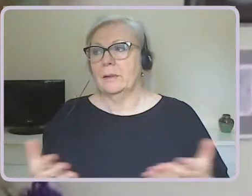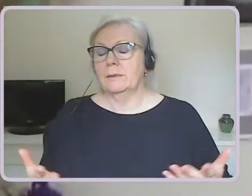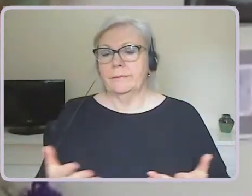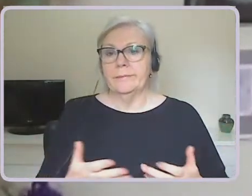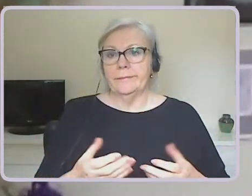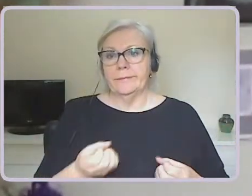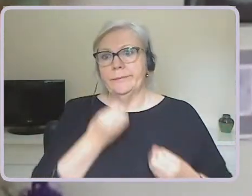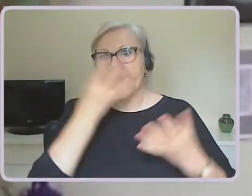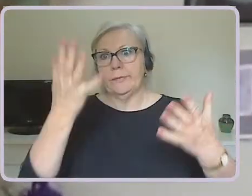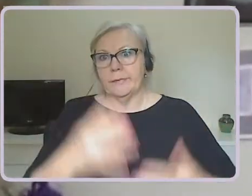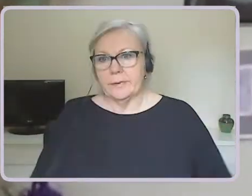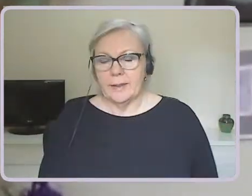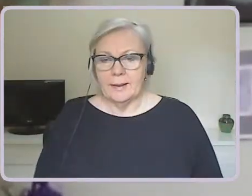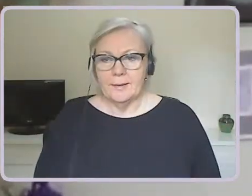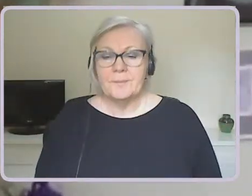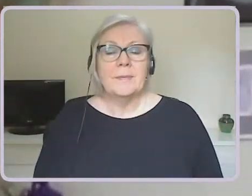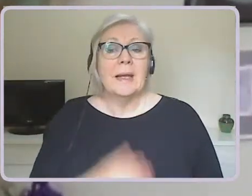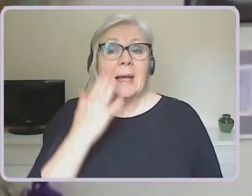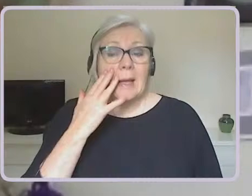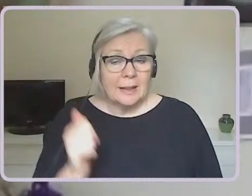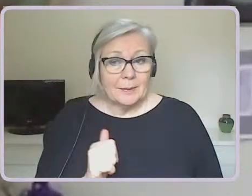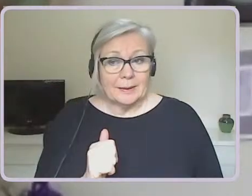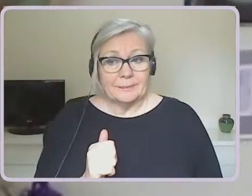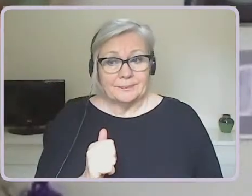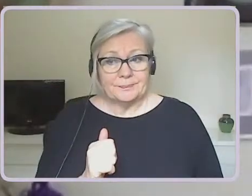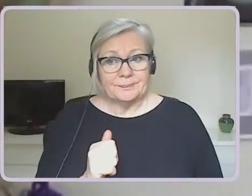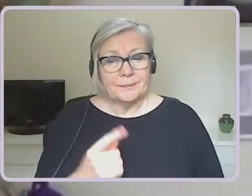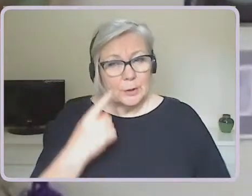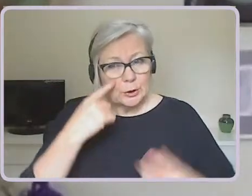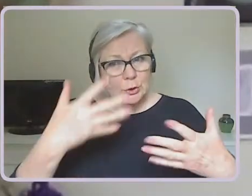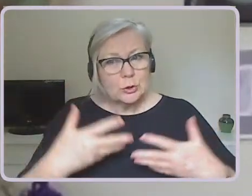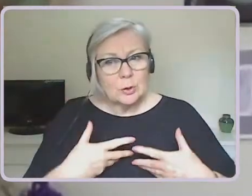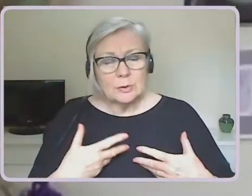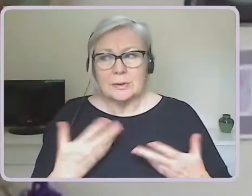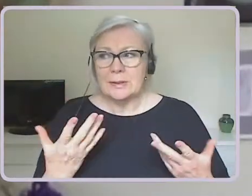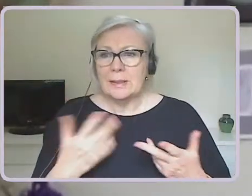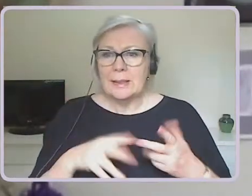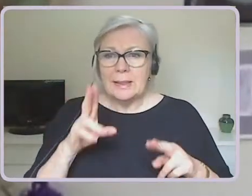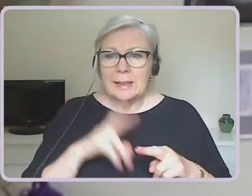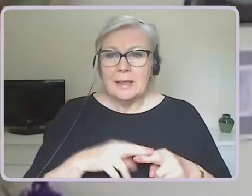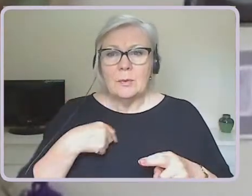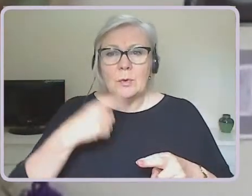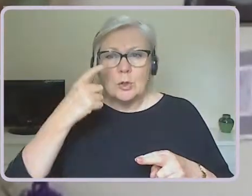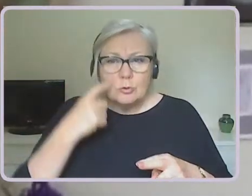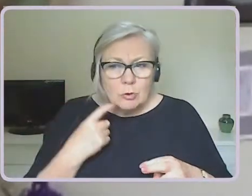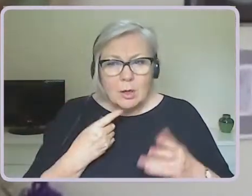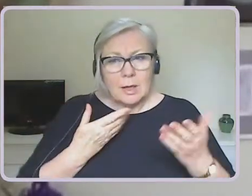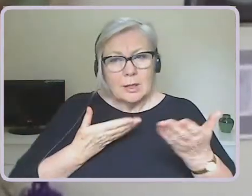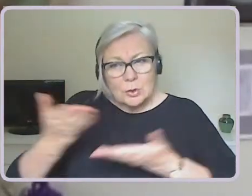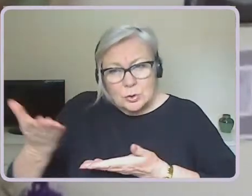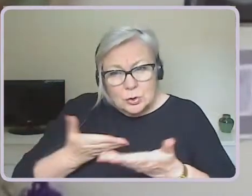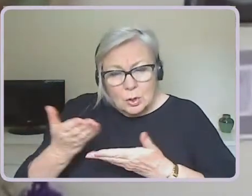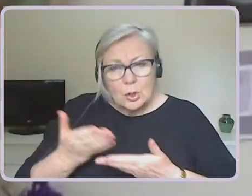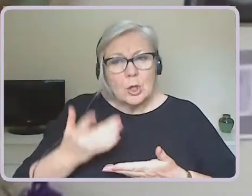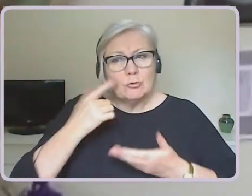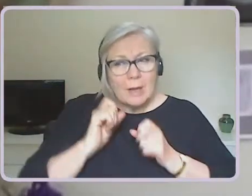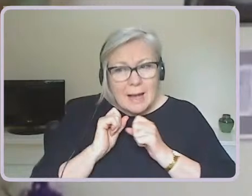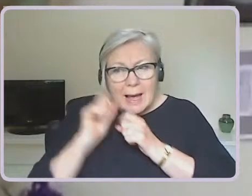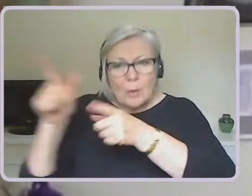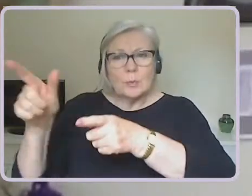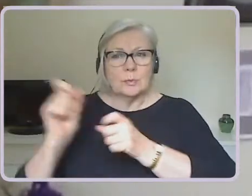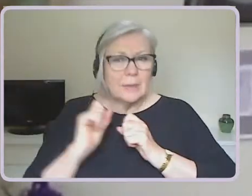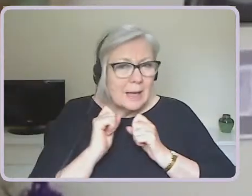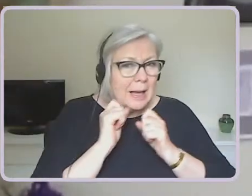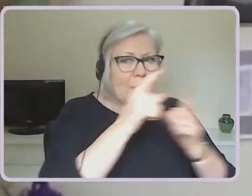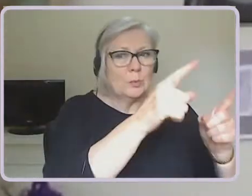what that's shown us is that if we try doing our consulting, and if we try get out there and